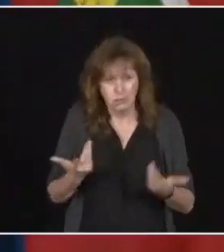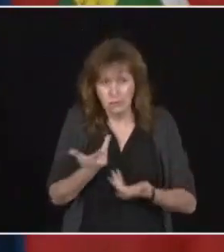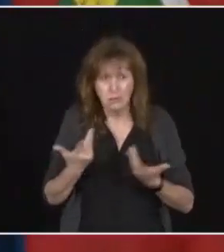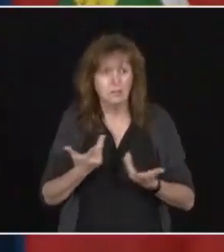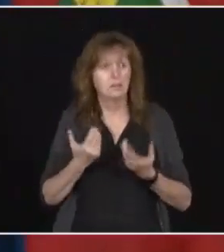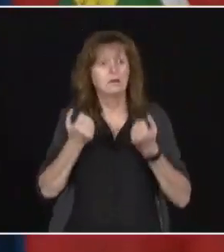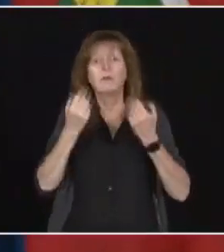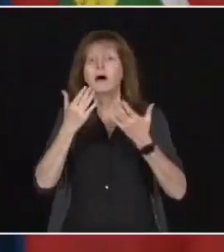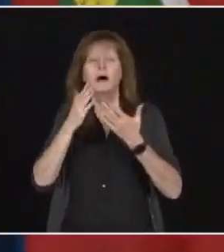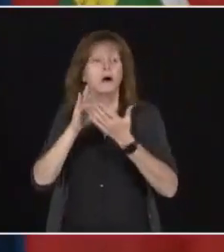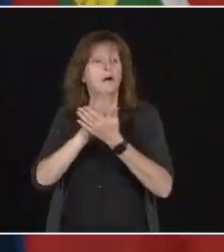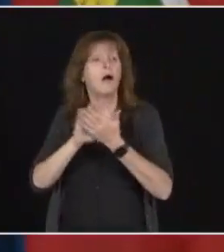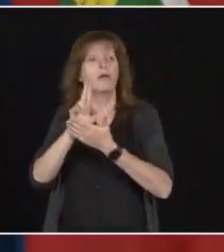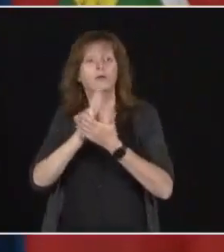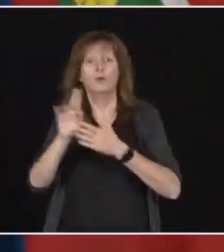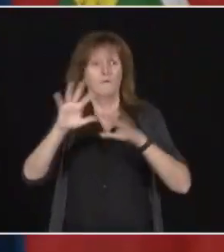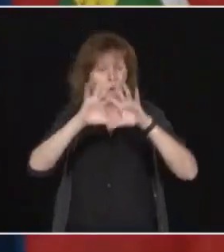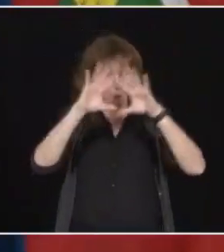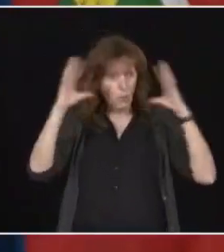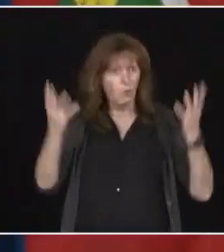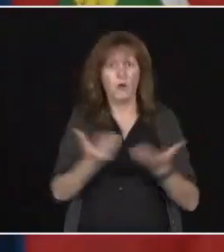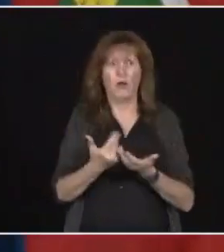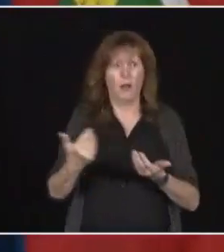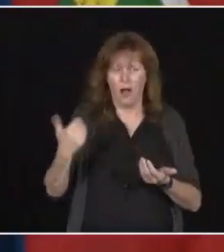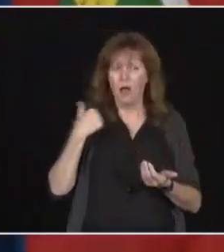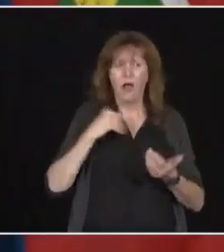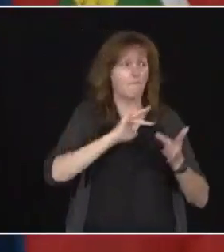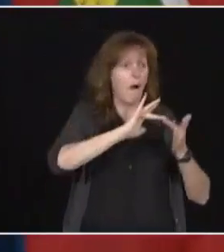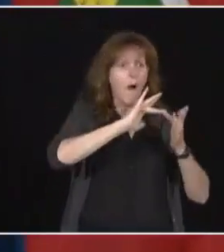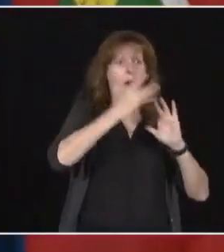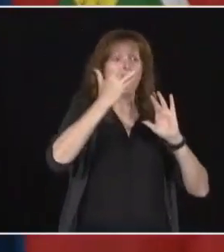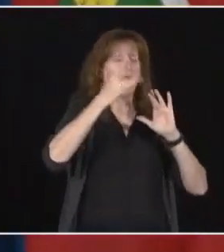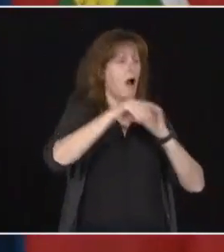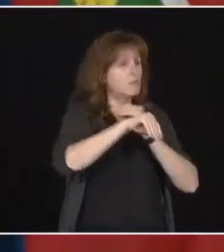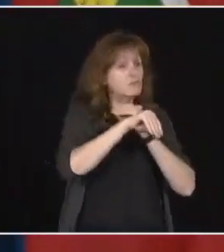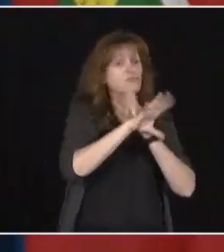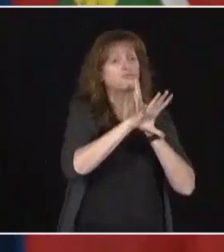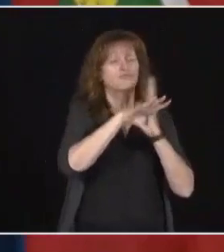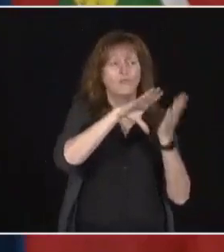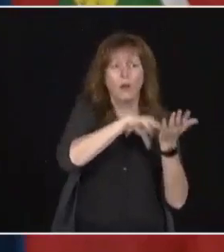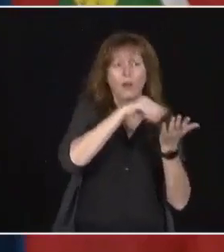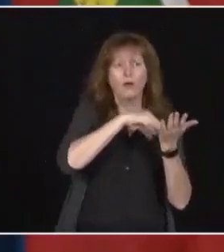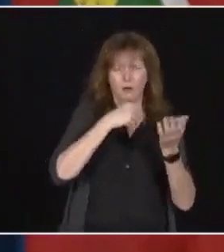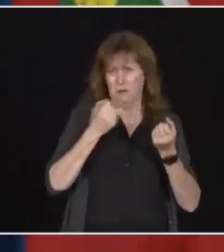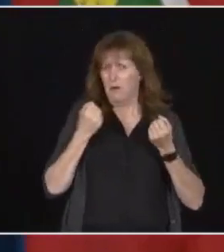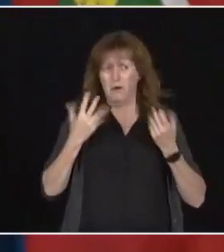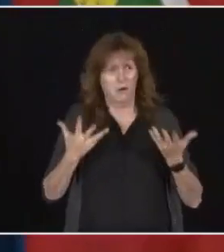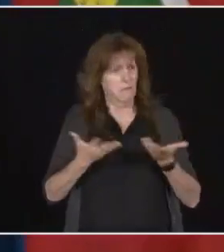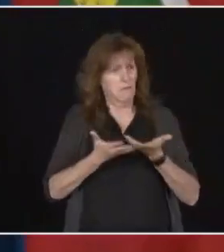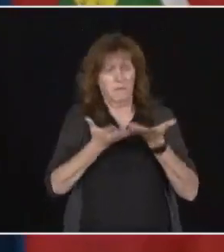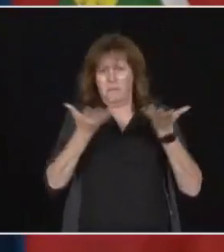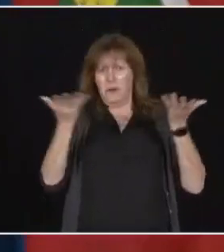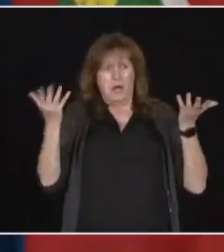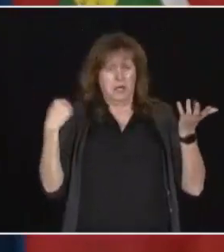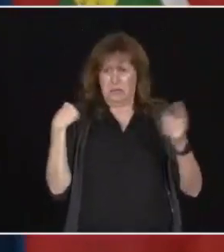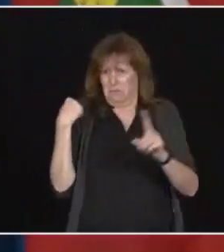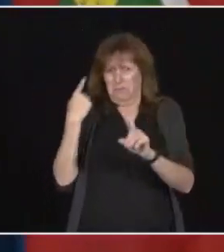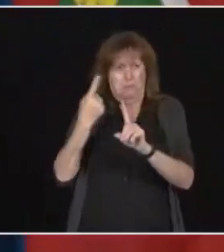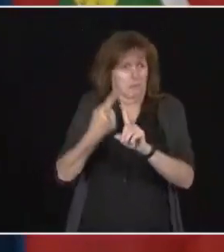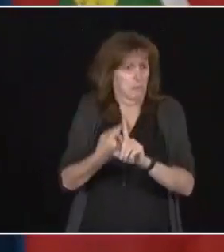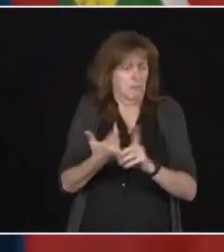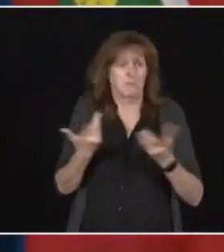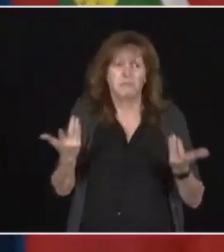been offering virtual learning, and very advanced institutions across the world have been doing so for quite some time. In short, my answer to you